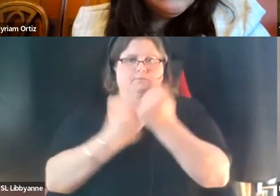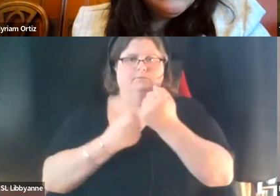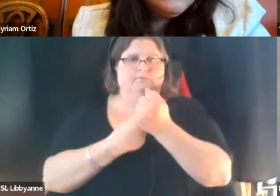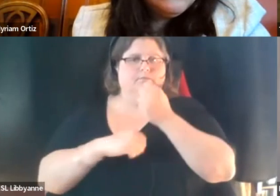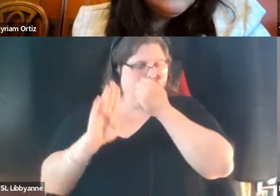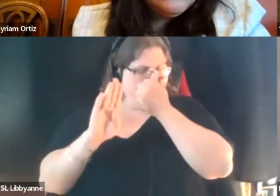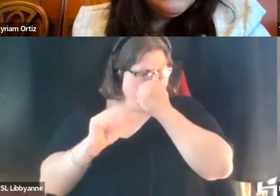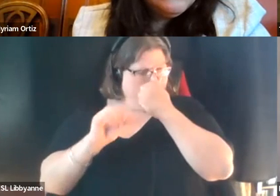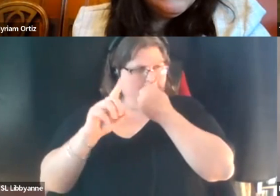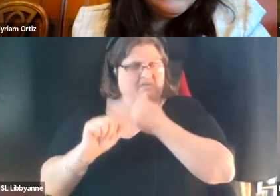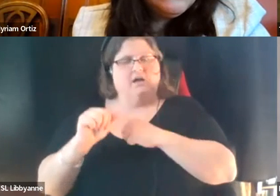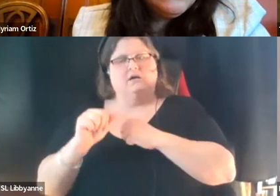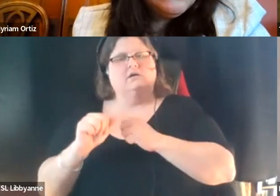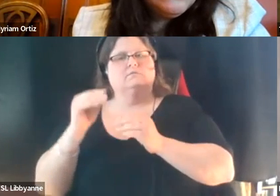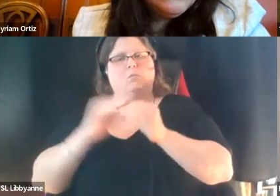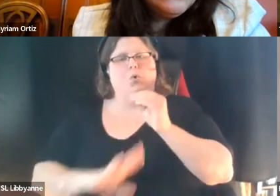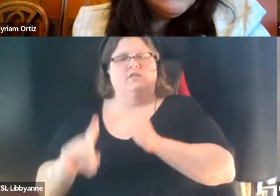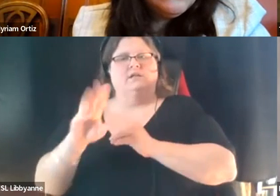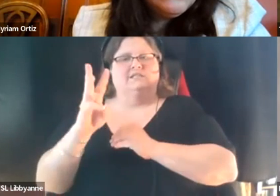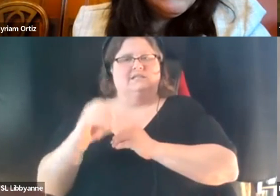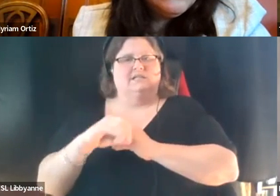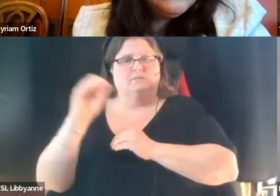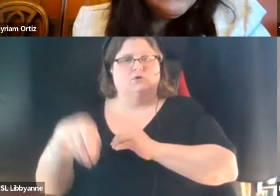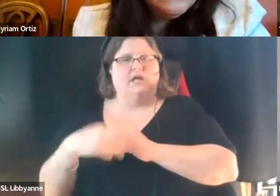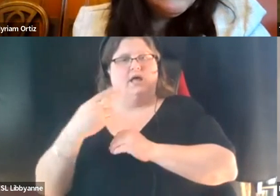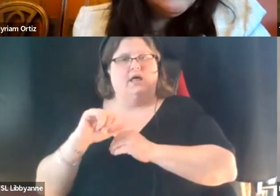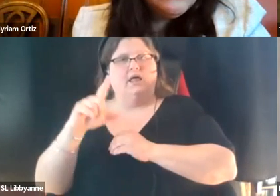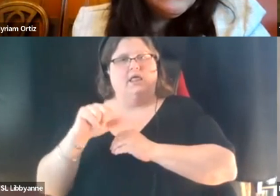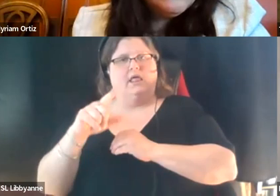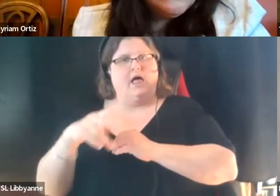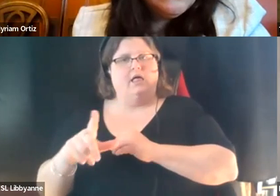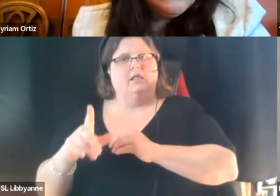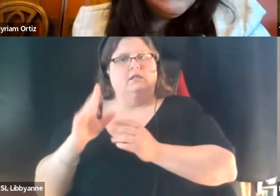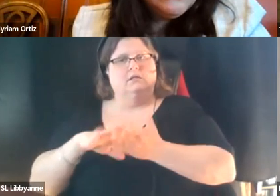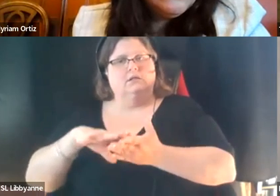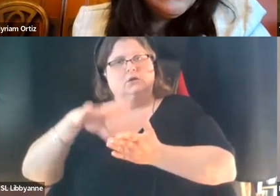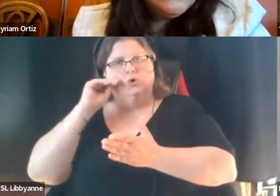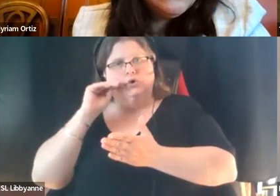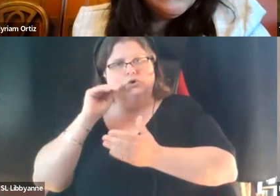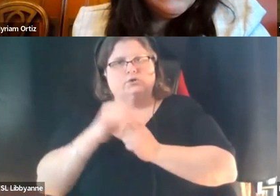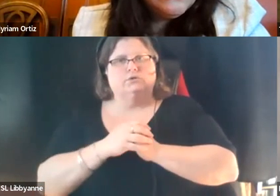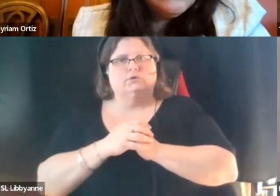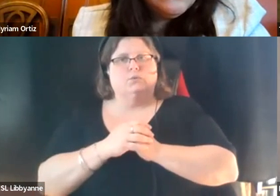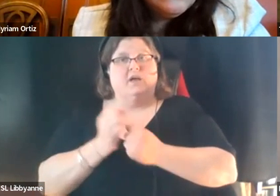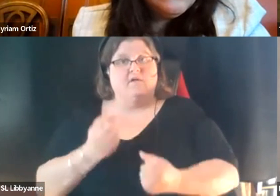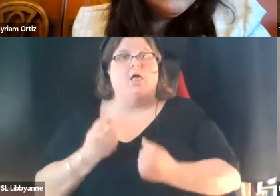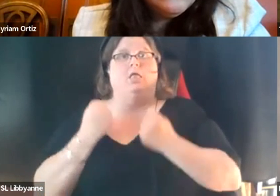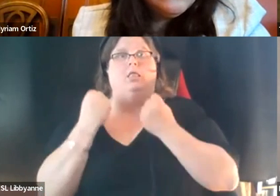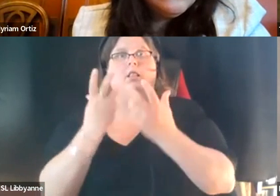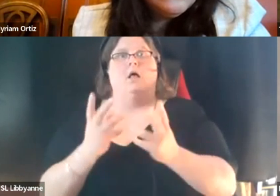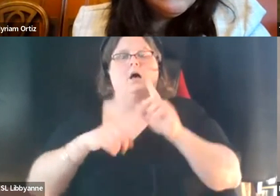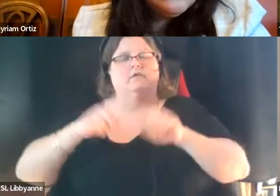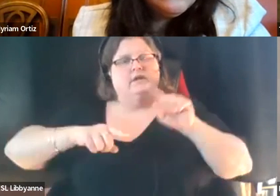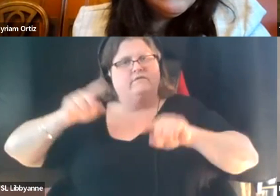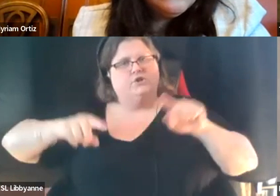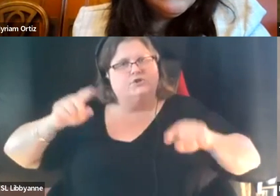over 60% ELL learners. This is a huge need. We have a huge amount of diversity in the alt ed